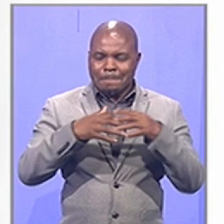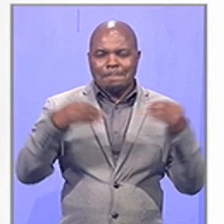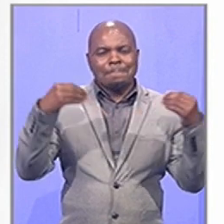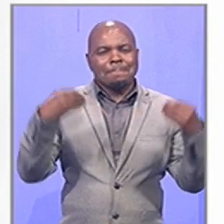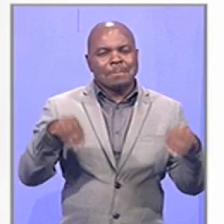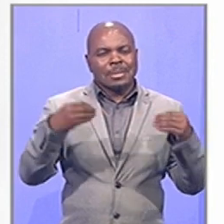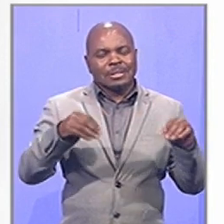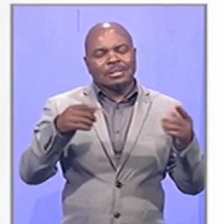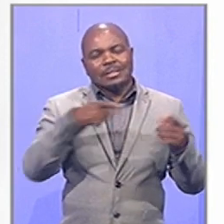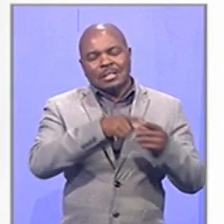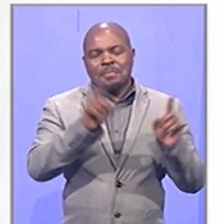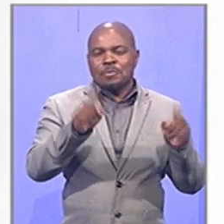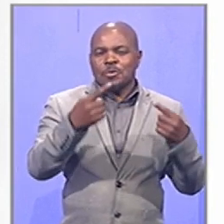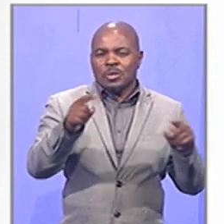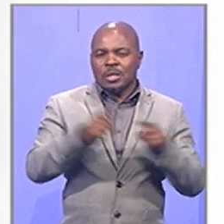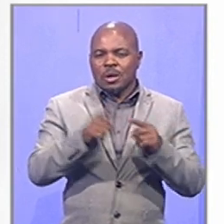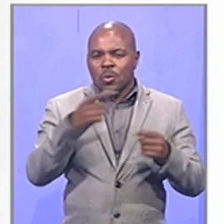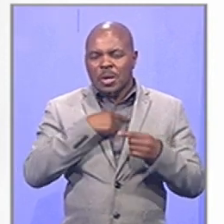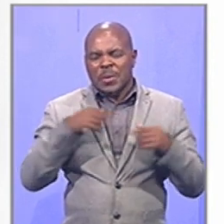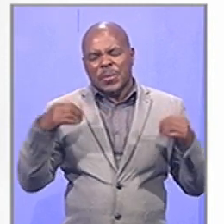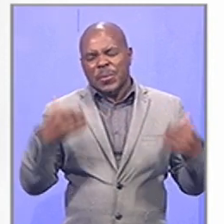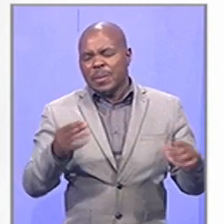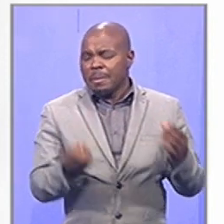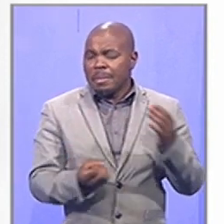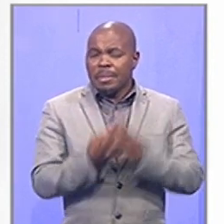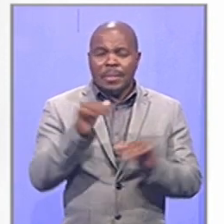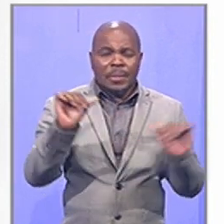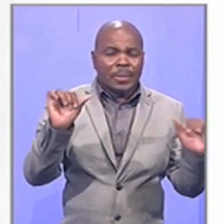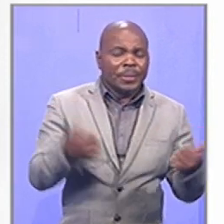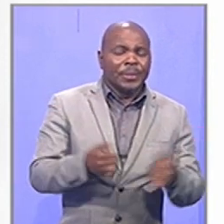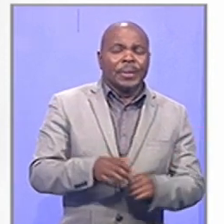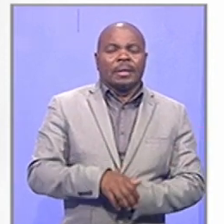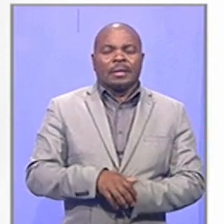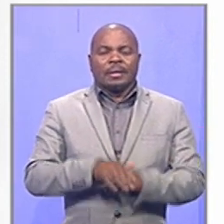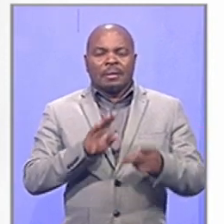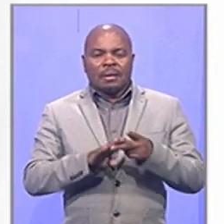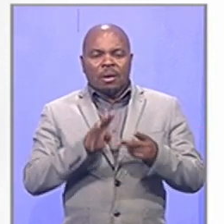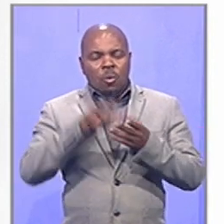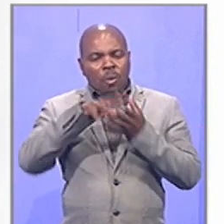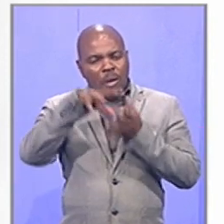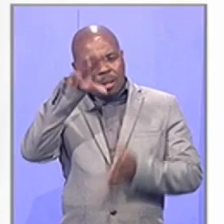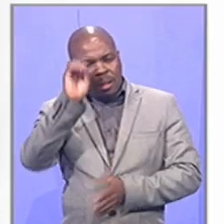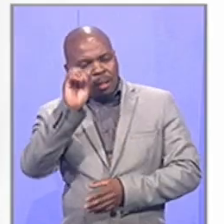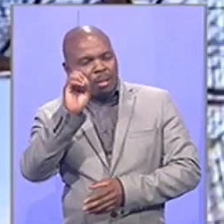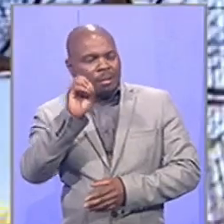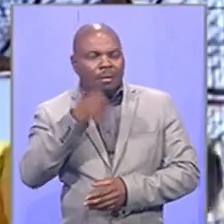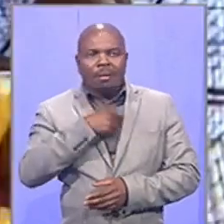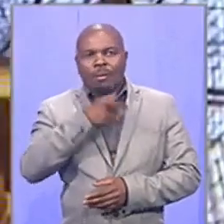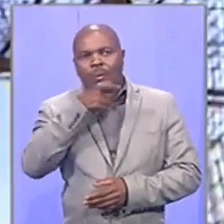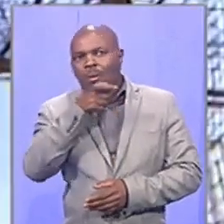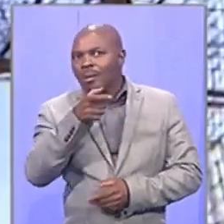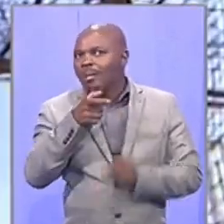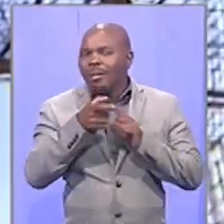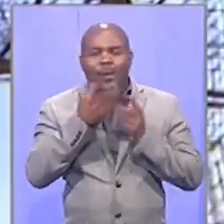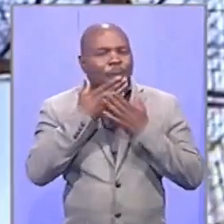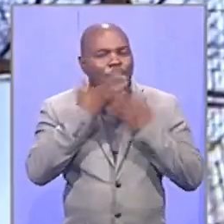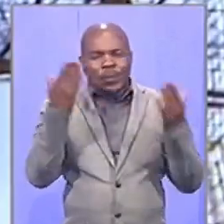came up, we did amazing stuff. It's heart-wrenching to learn. I don't have words.